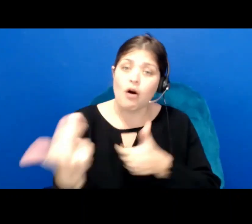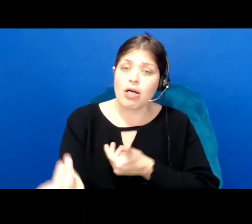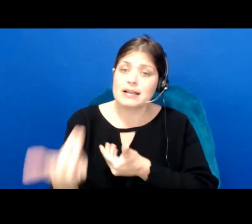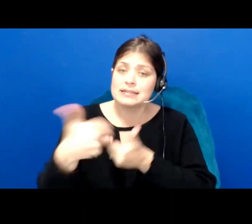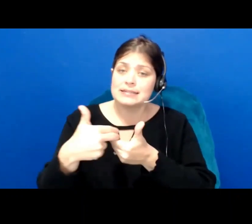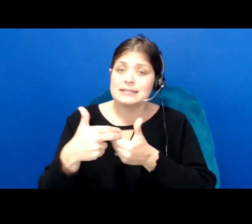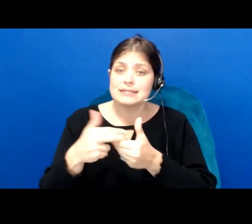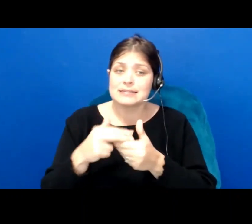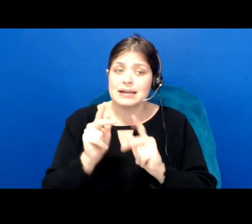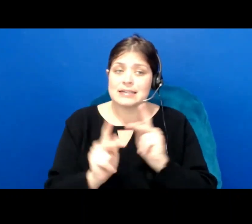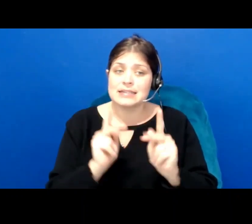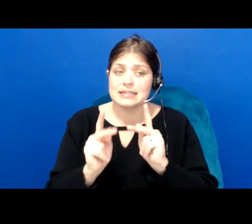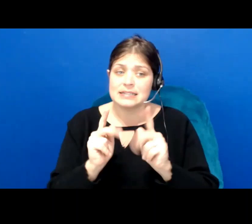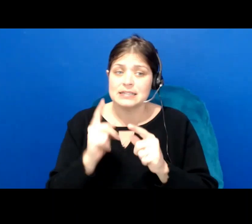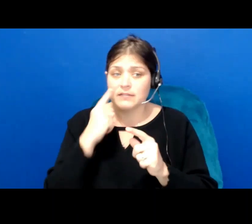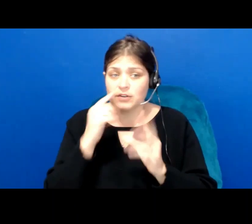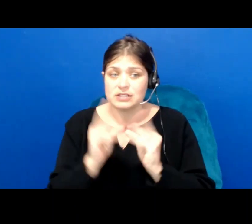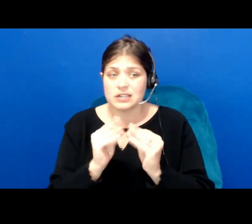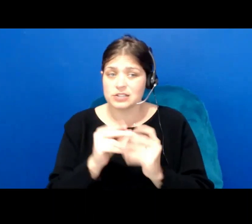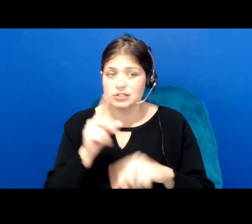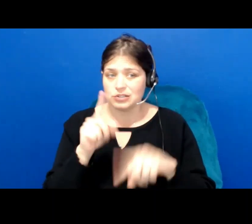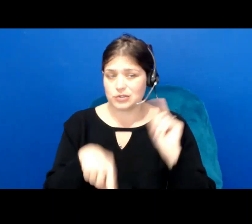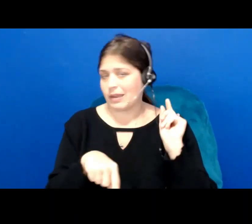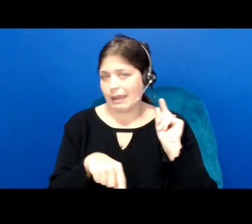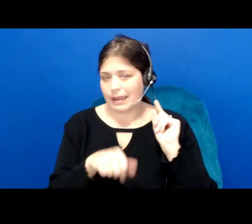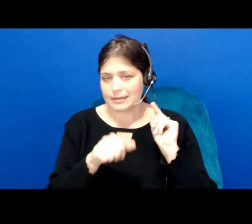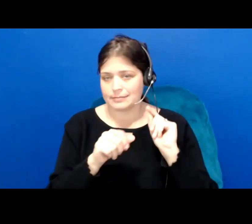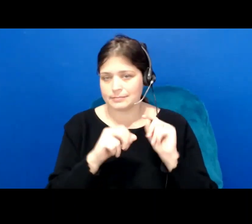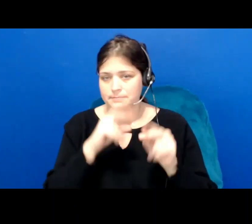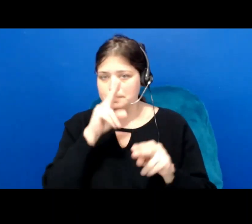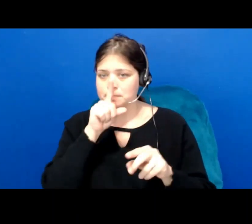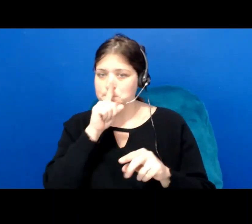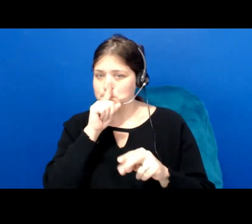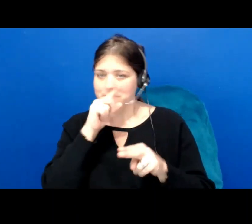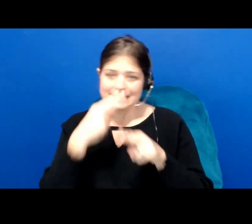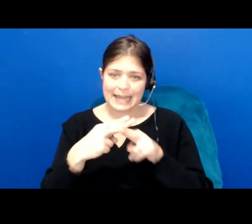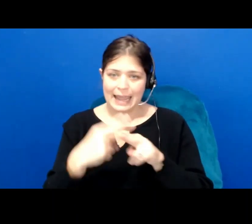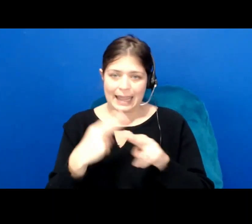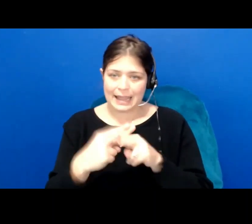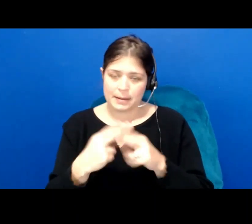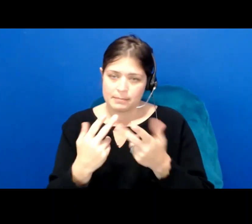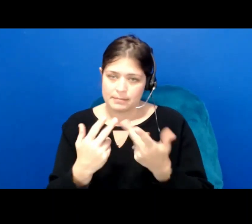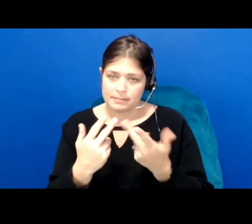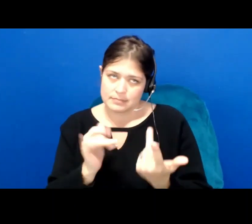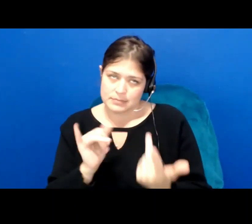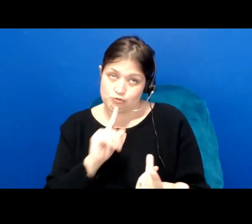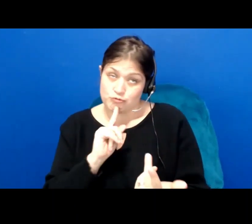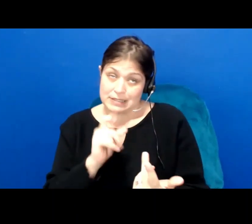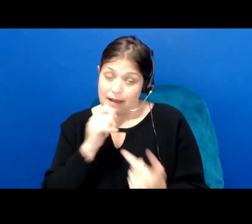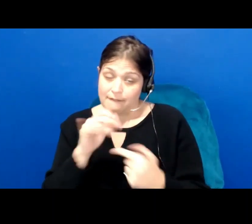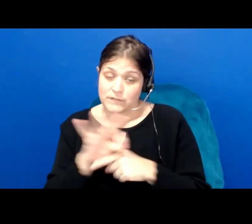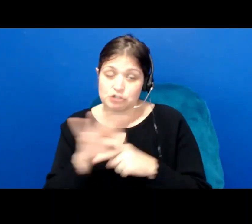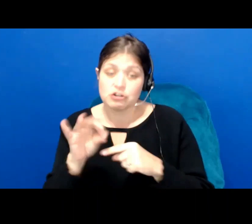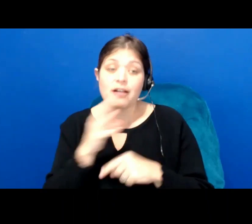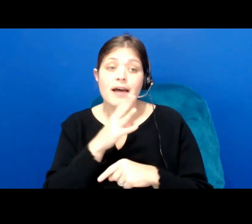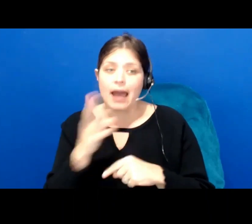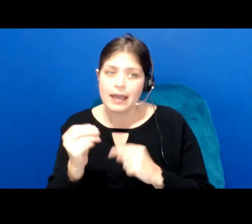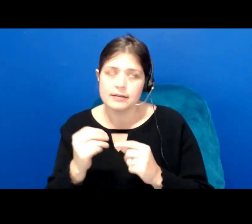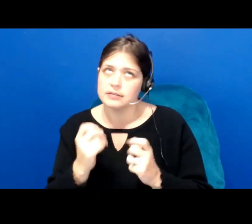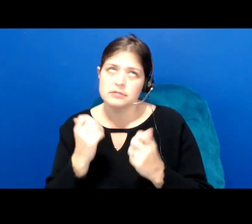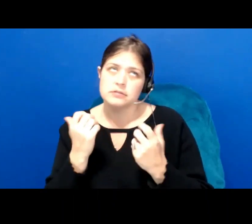be anonymous to each other. That's kind of dysfunctional, and it's too time consuming Googling and finding emails. So